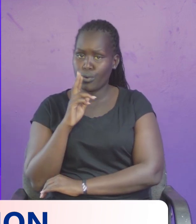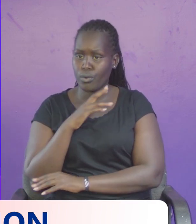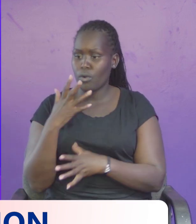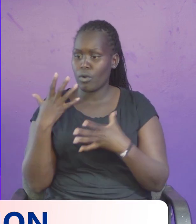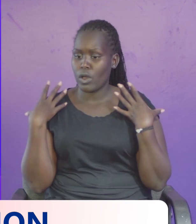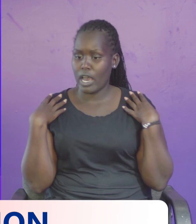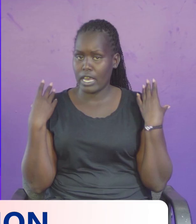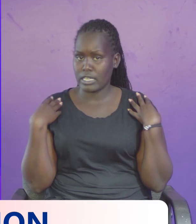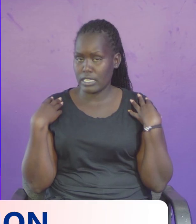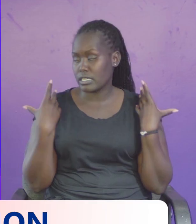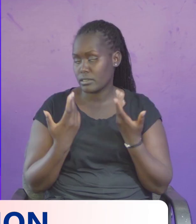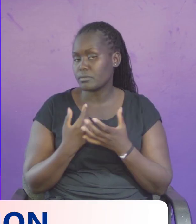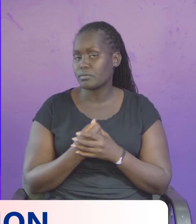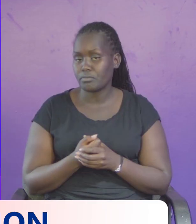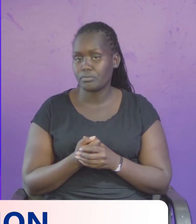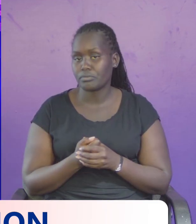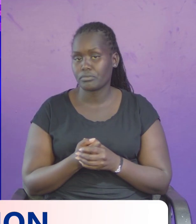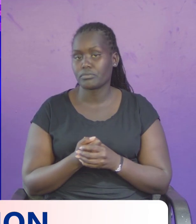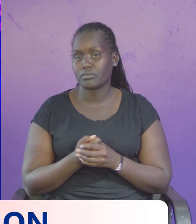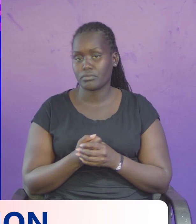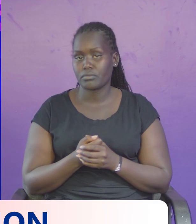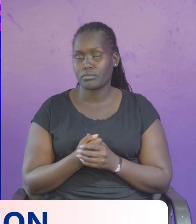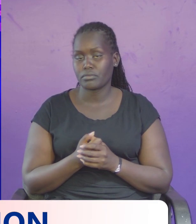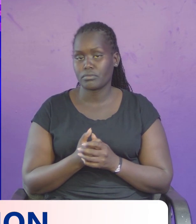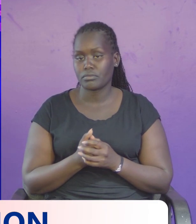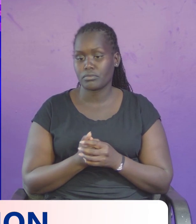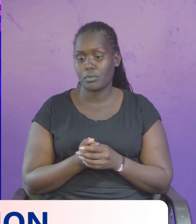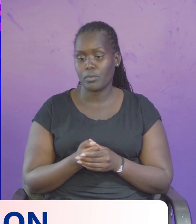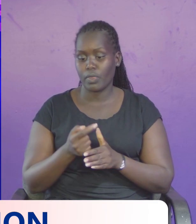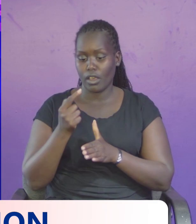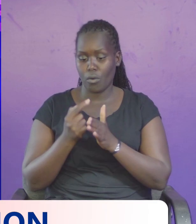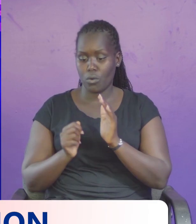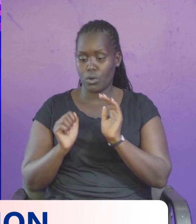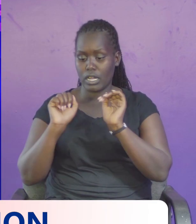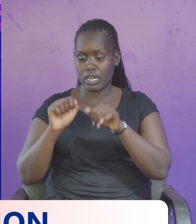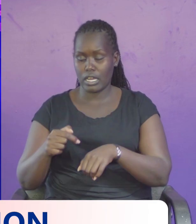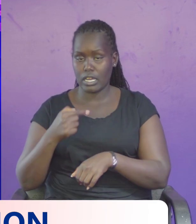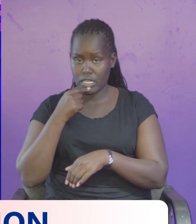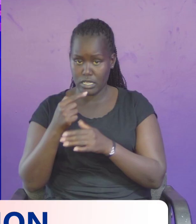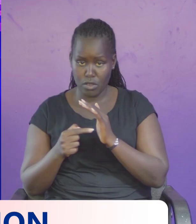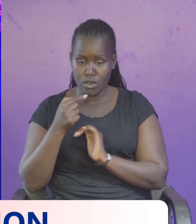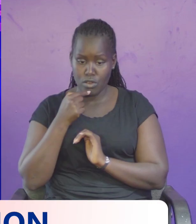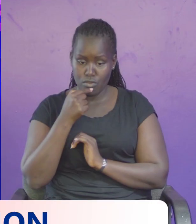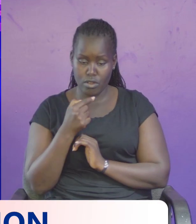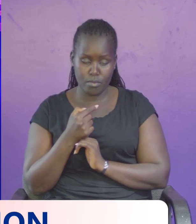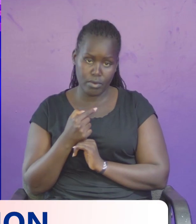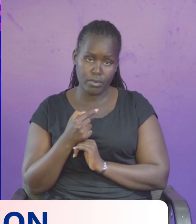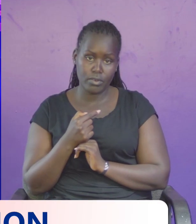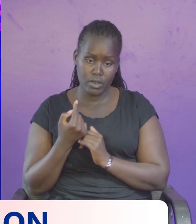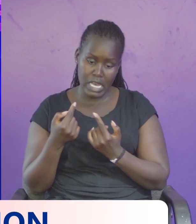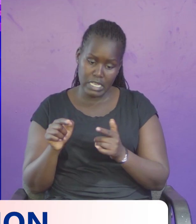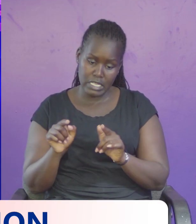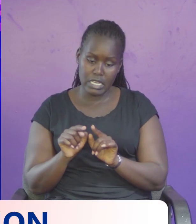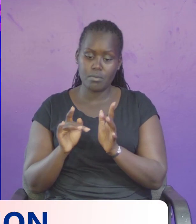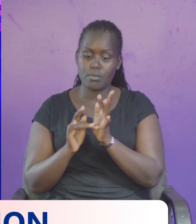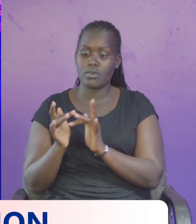exercise, Maureen? Very. And what I would say is that we are told, even in the Bible, we are